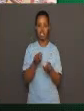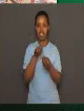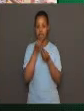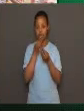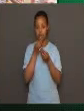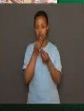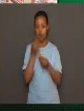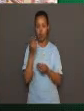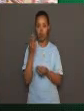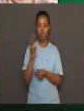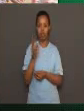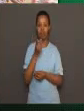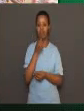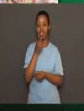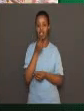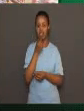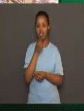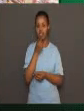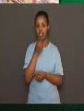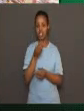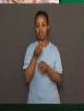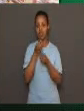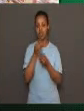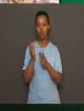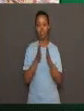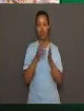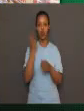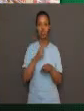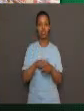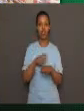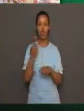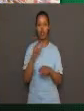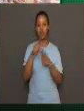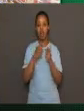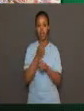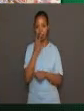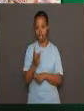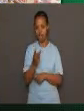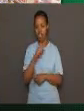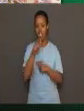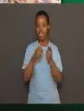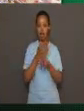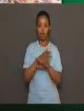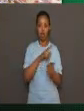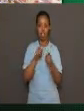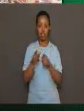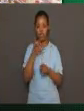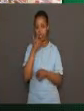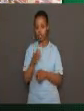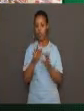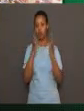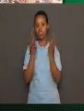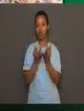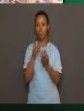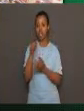dinner every day for a year. After a year, the child's parent asks